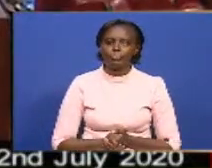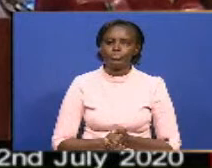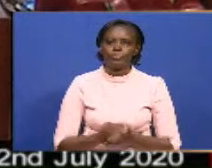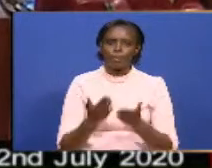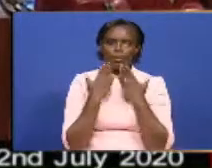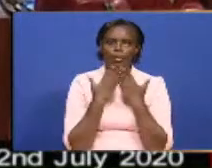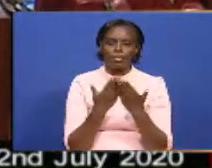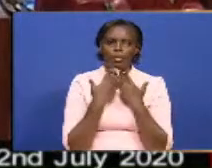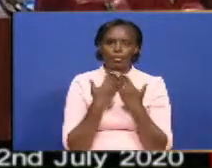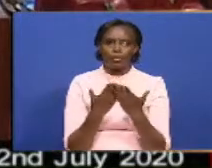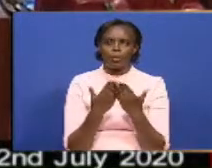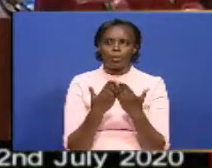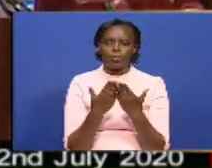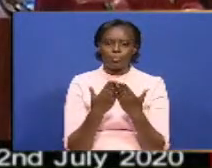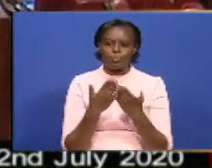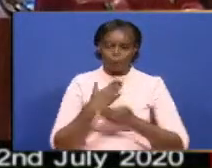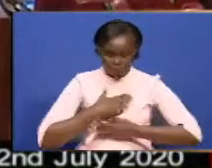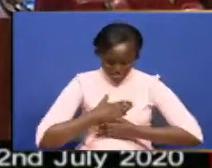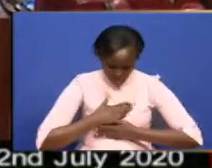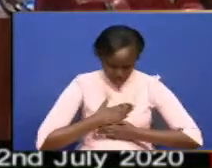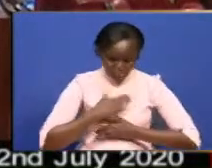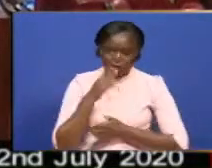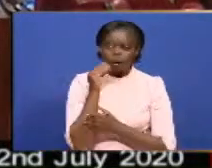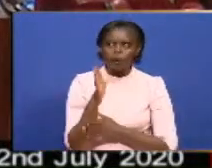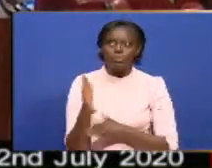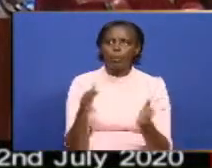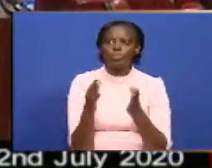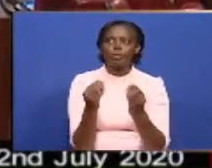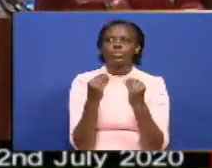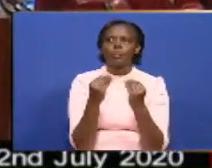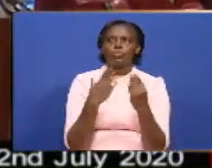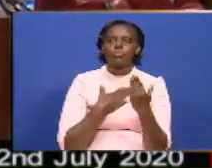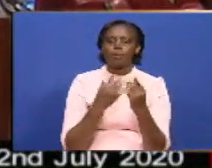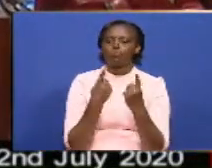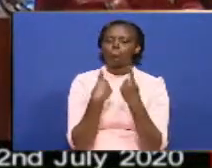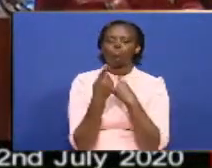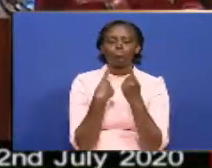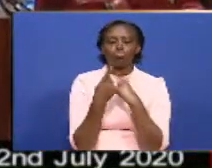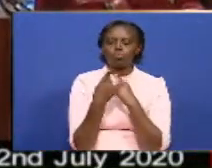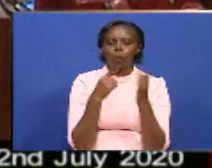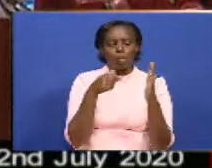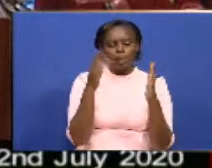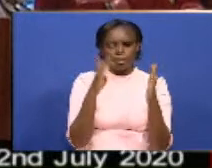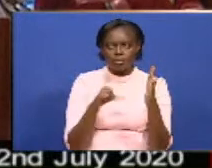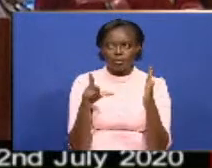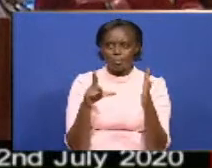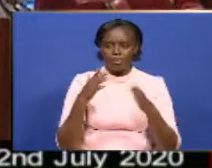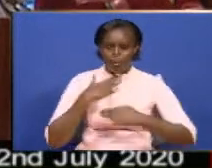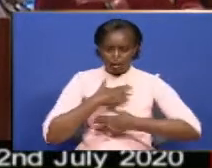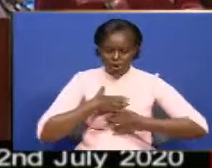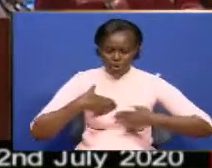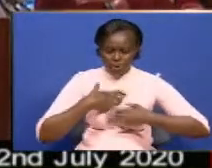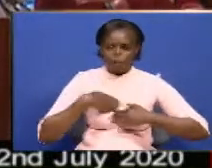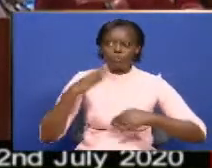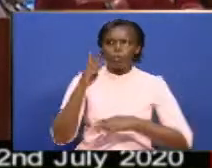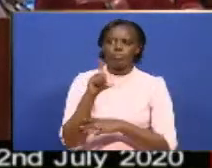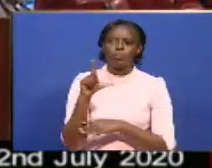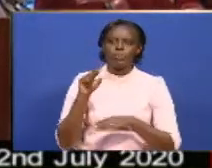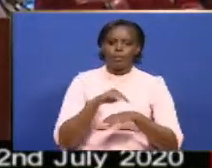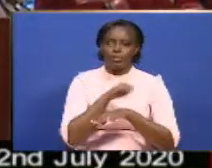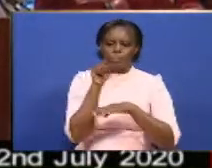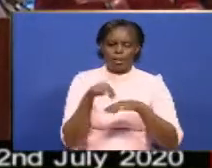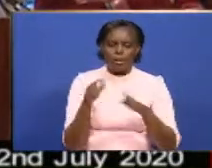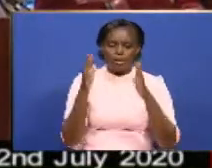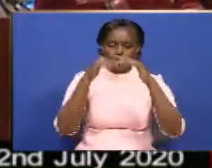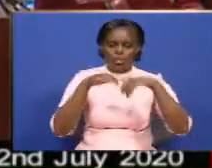Thank you, Honorable Speaker, for opportunity to speak on this bill, the Refugees Bill, National Assembly